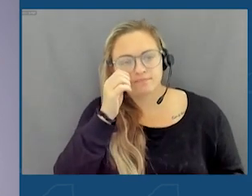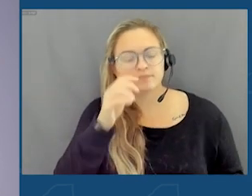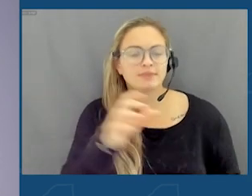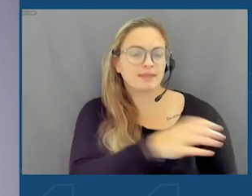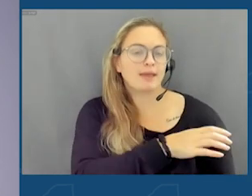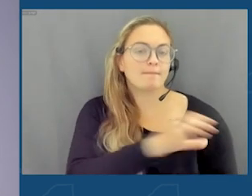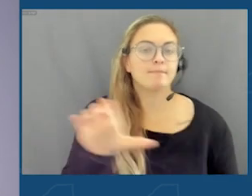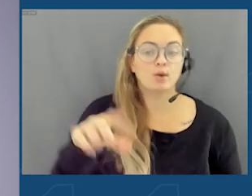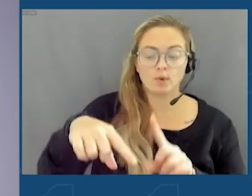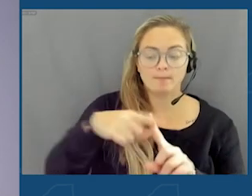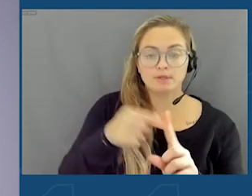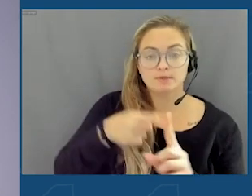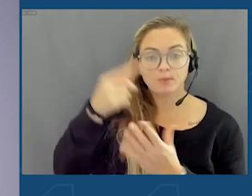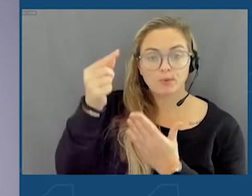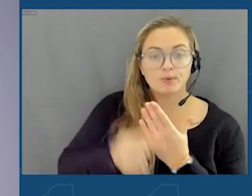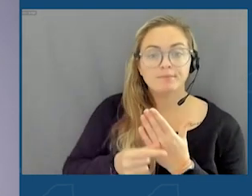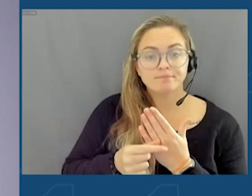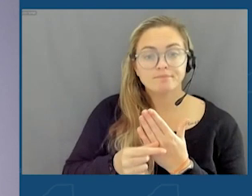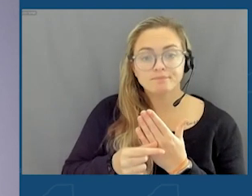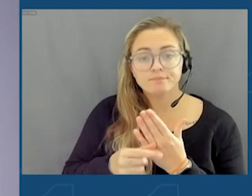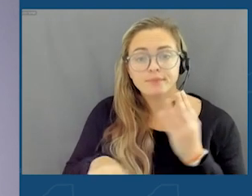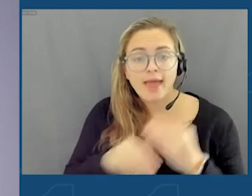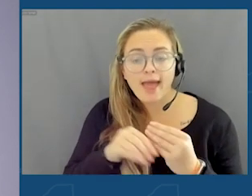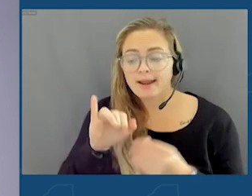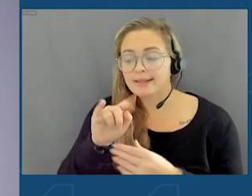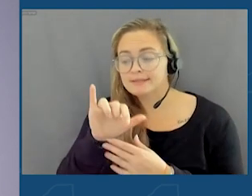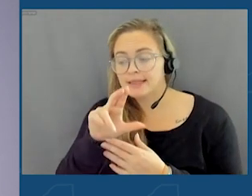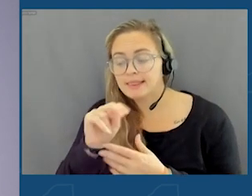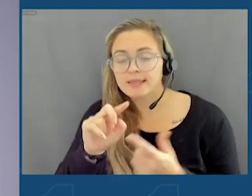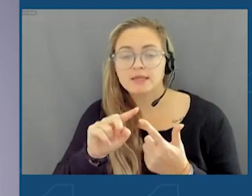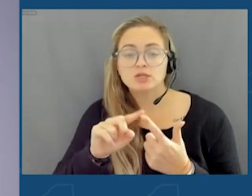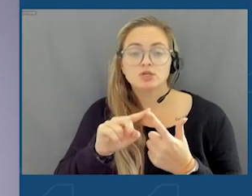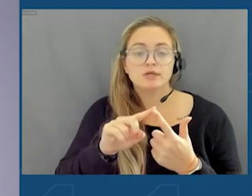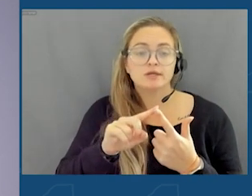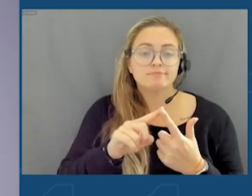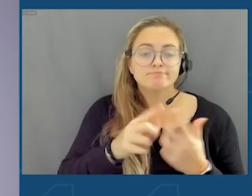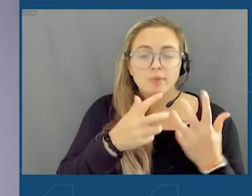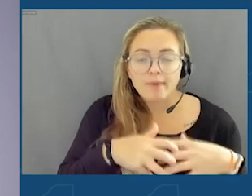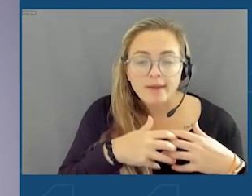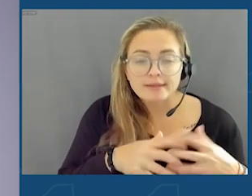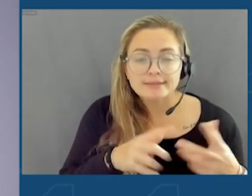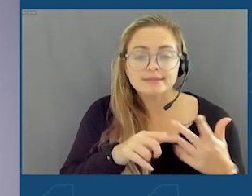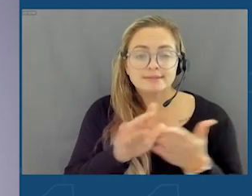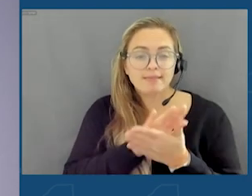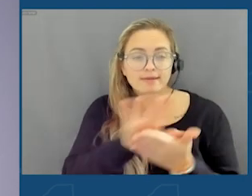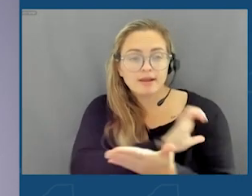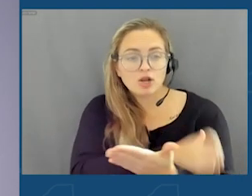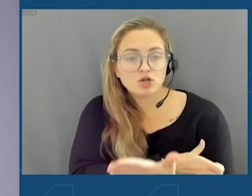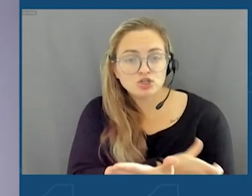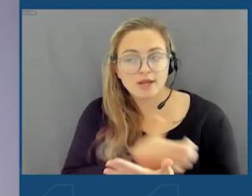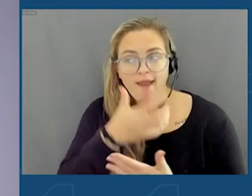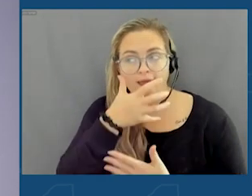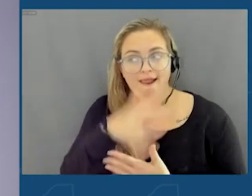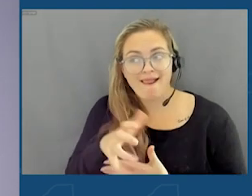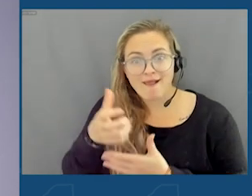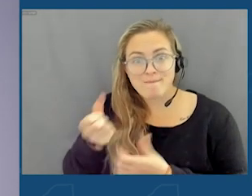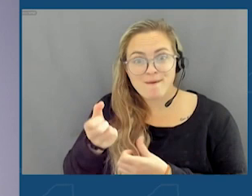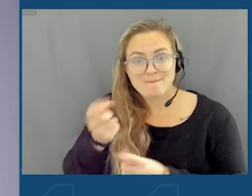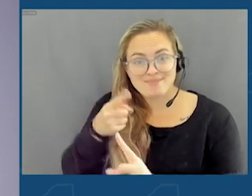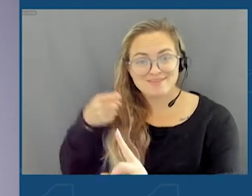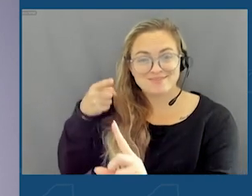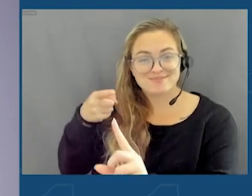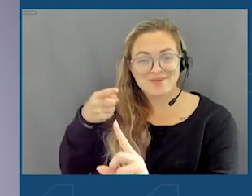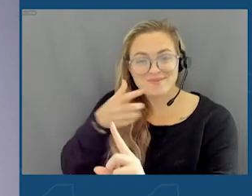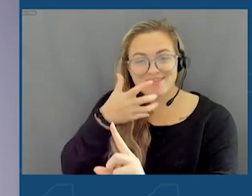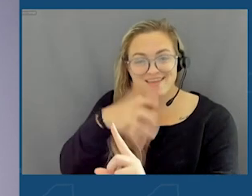Plus program. They can add insulation, energy-efficient appliances, clean energy, and how about heat pumps? That's what we're going for. It's all about the heat